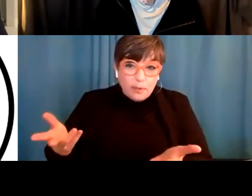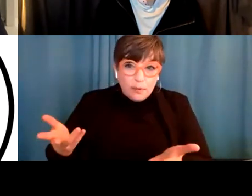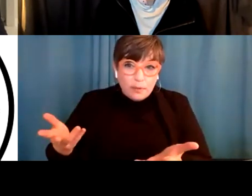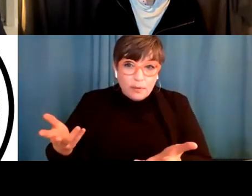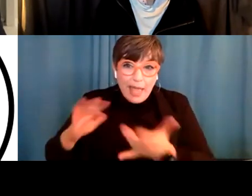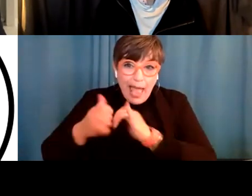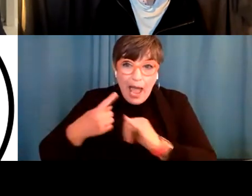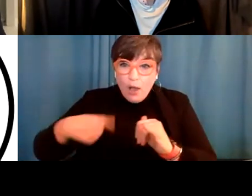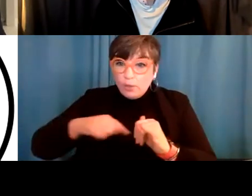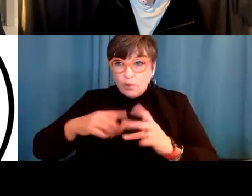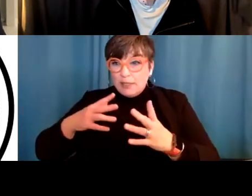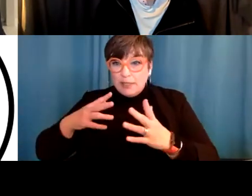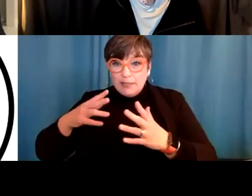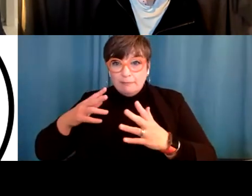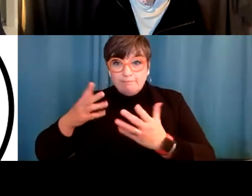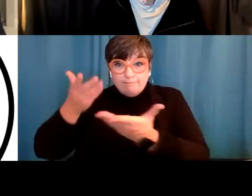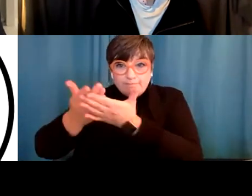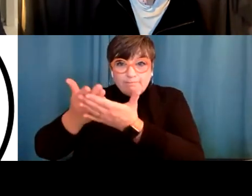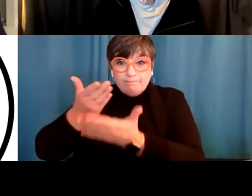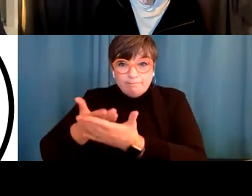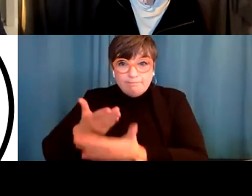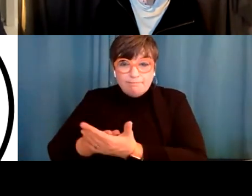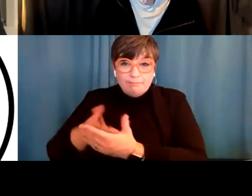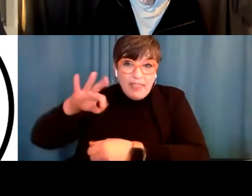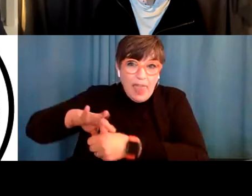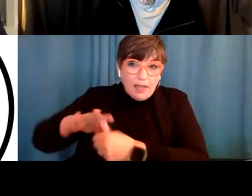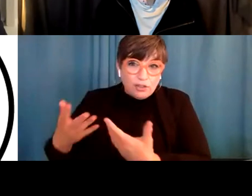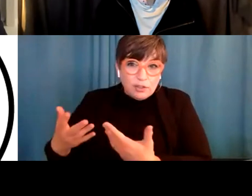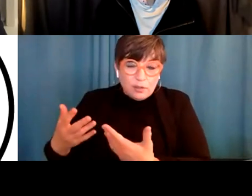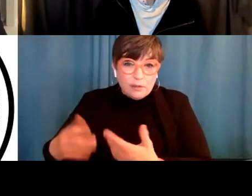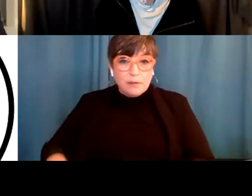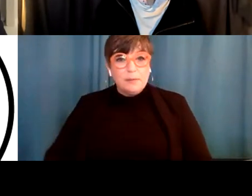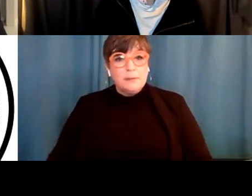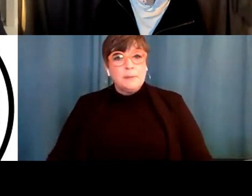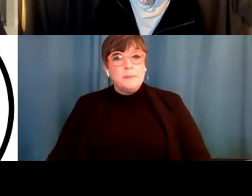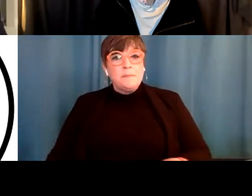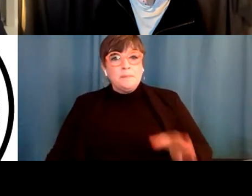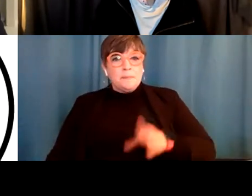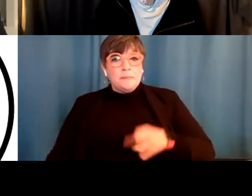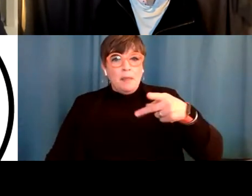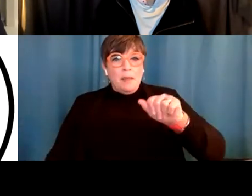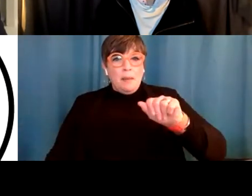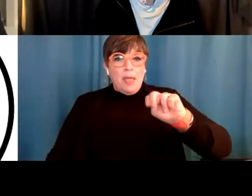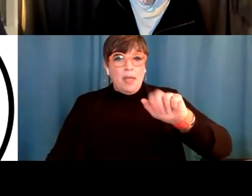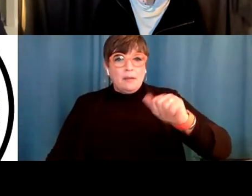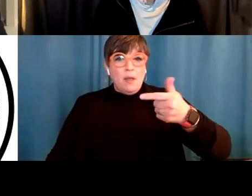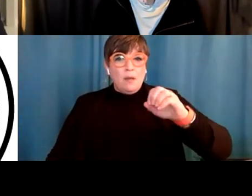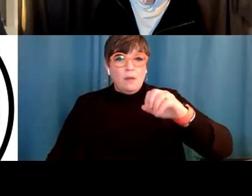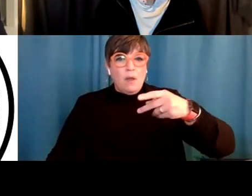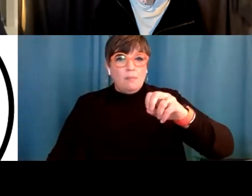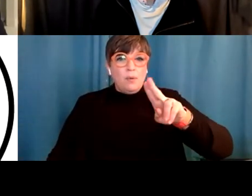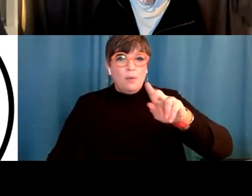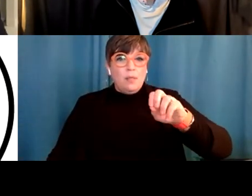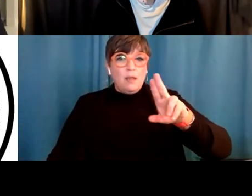Or around the legitimacy of the election? Yeah, well, facts have really taken a beating in the past 4 years,